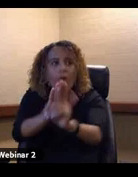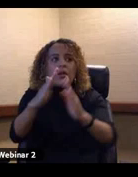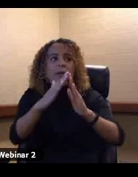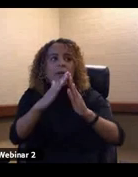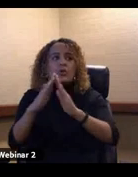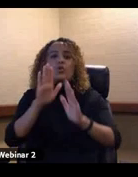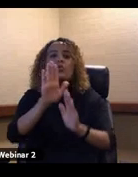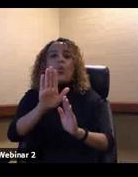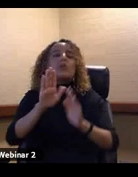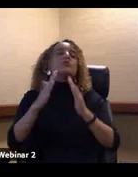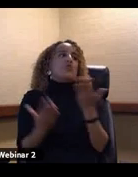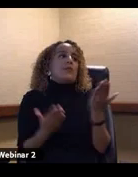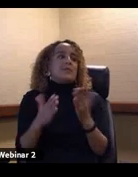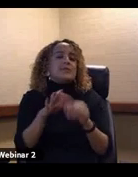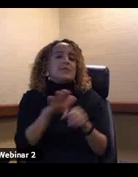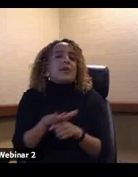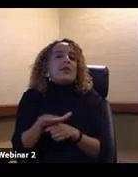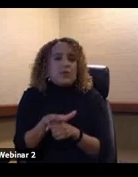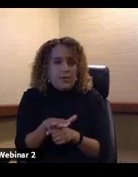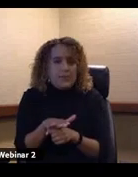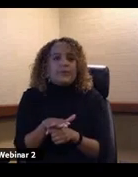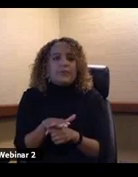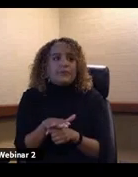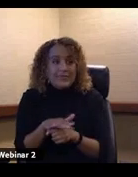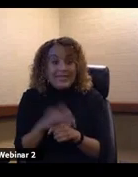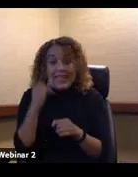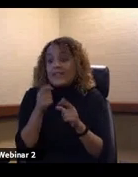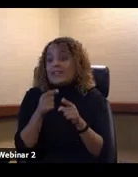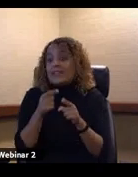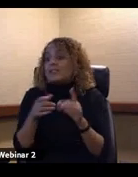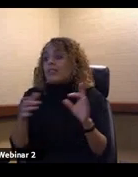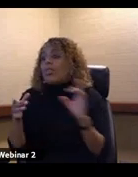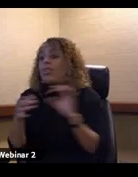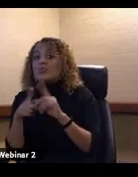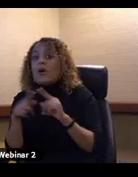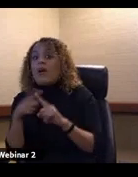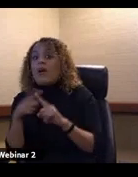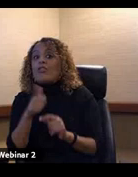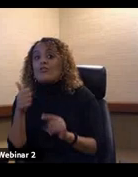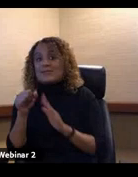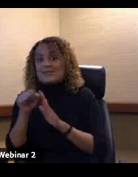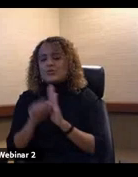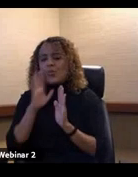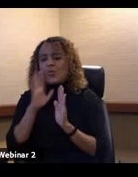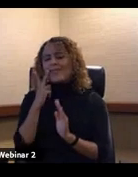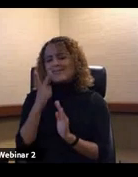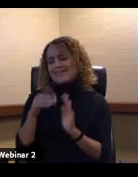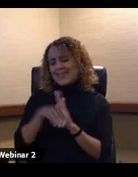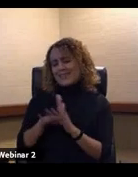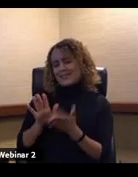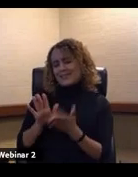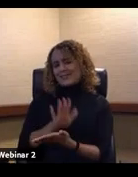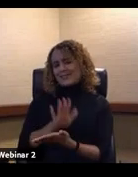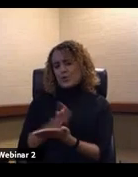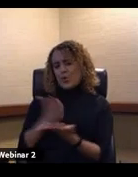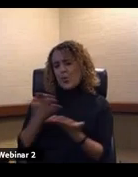community. If your service area will extend to a state, you'll see later on in the solicitation when it talks about